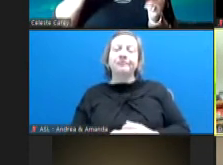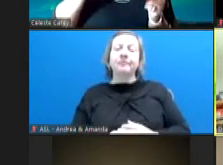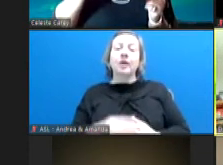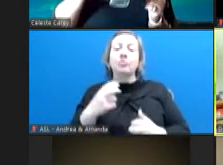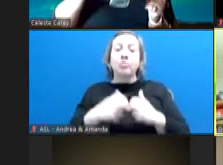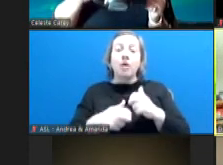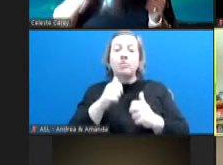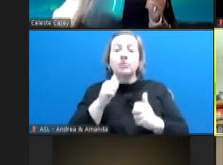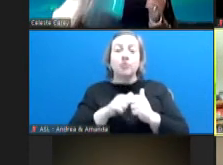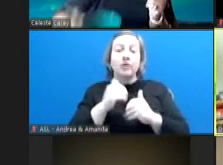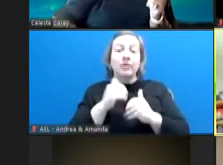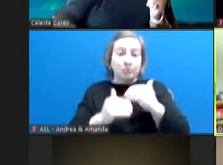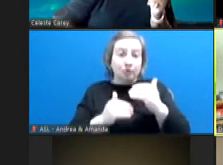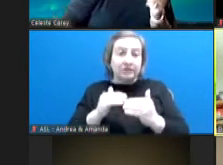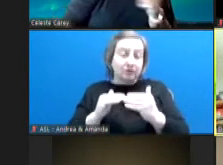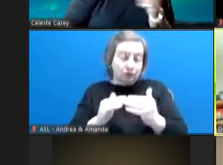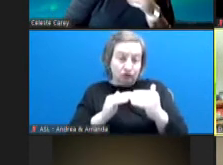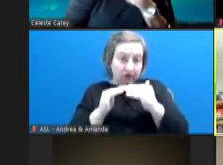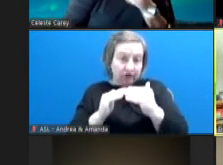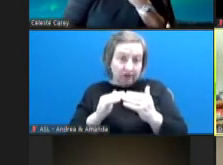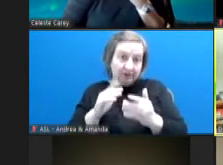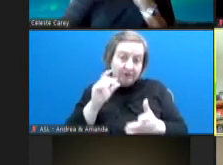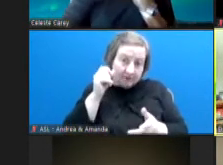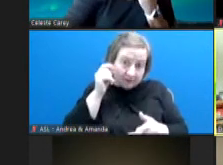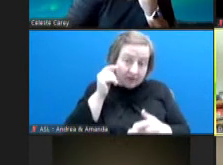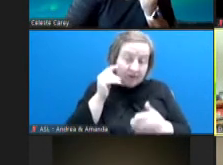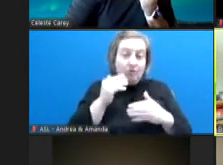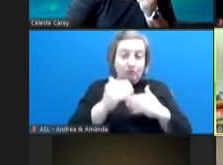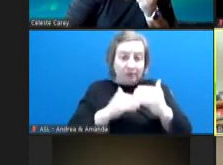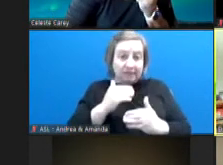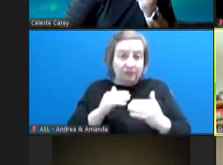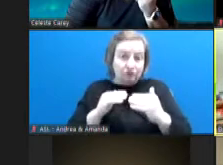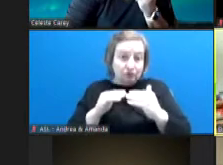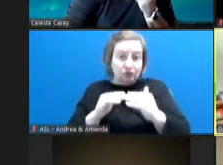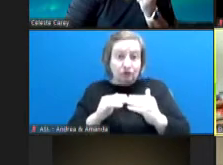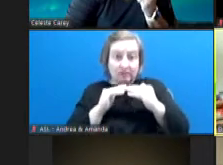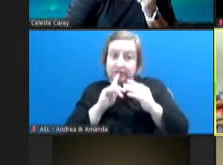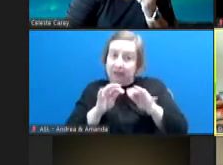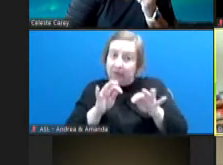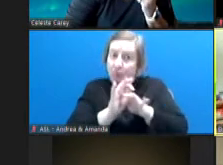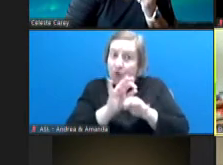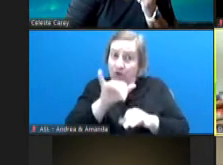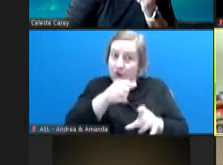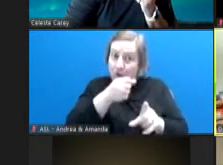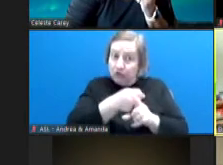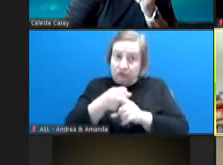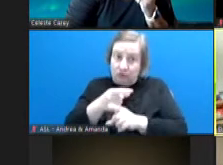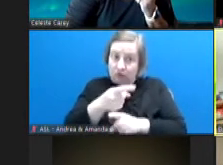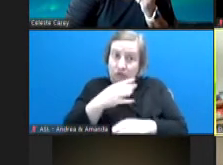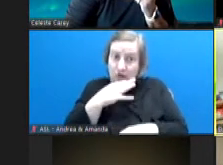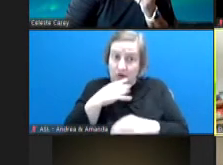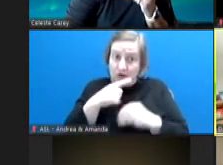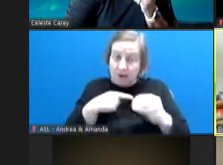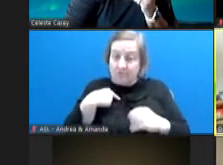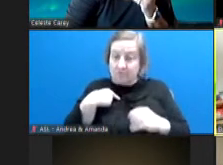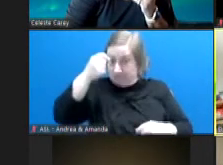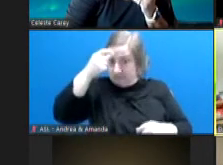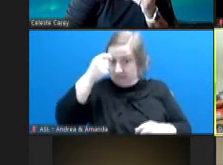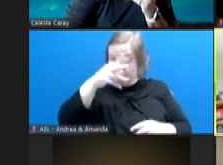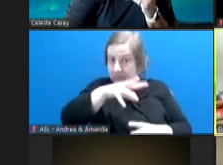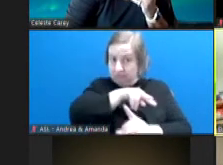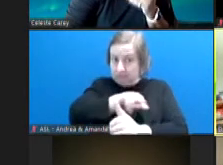procedural granted, the procedural justice is really critical in those incidents that you're talking about. So I understand where you're coming